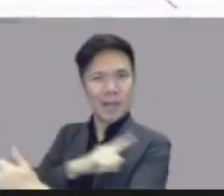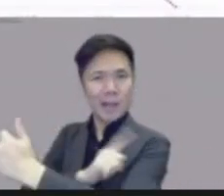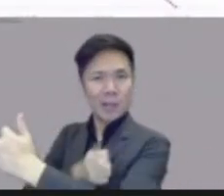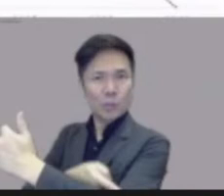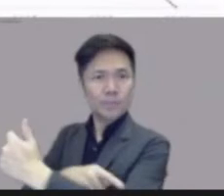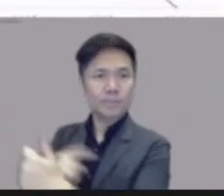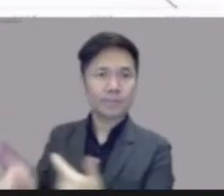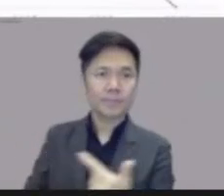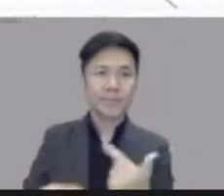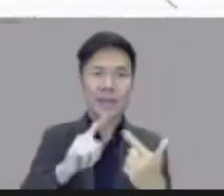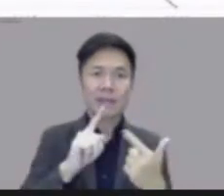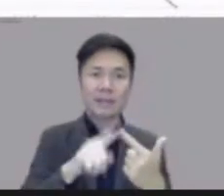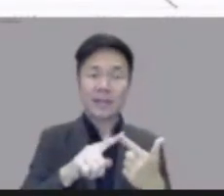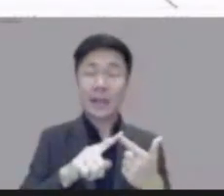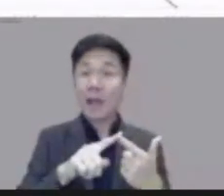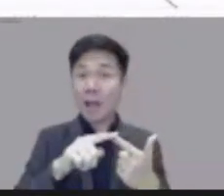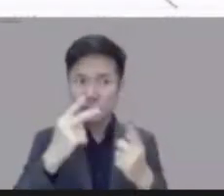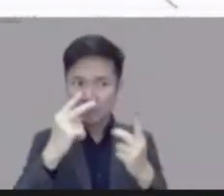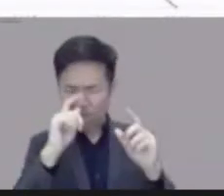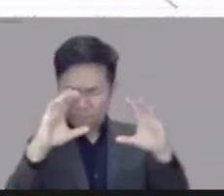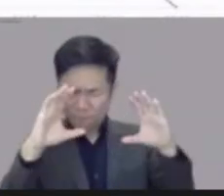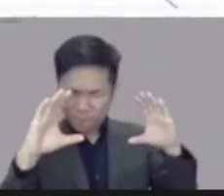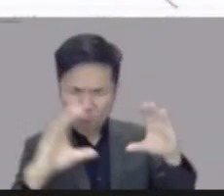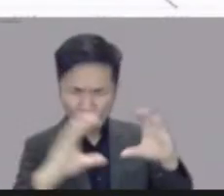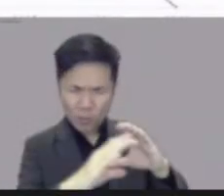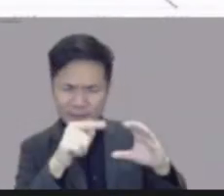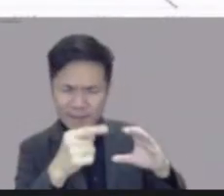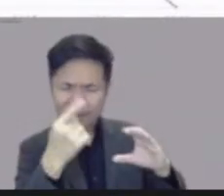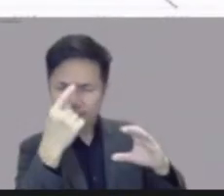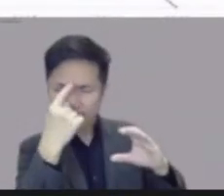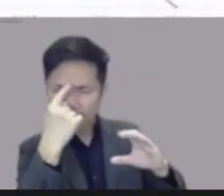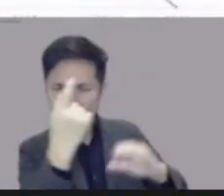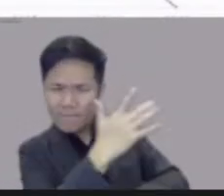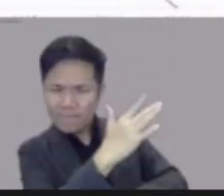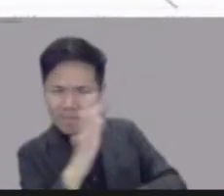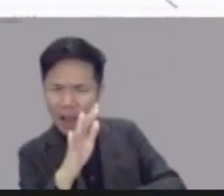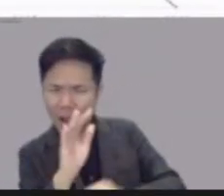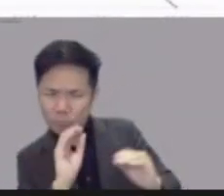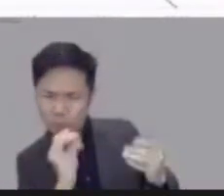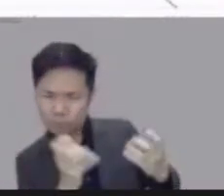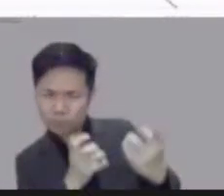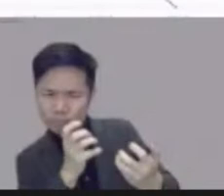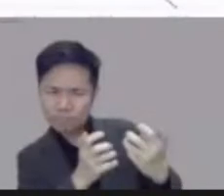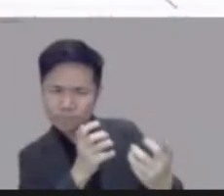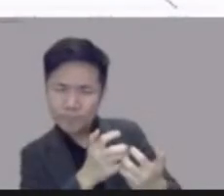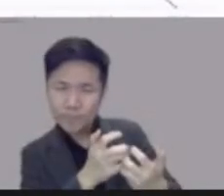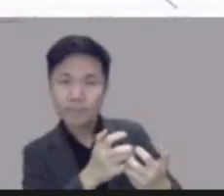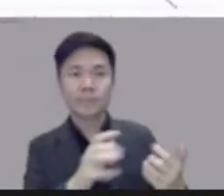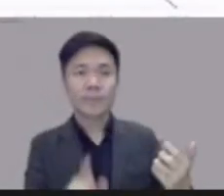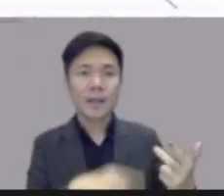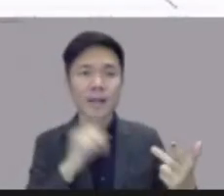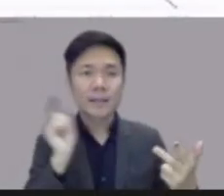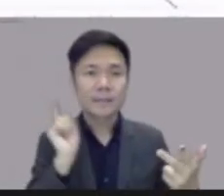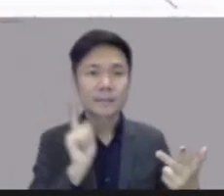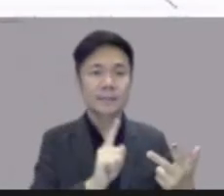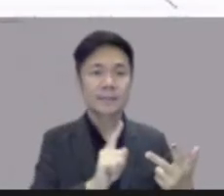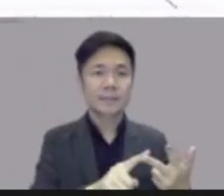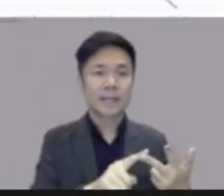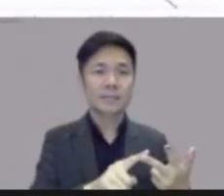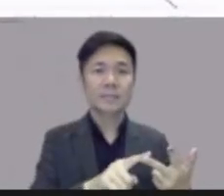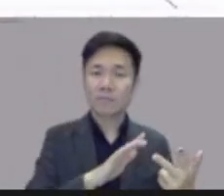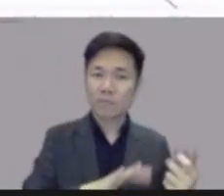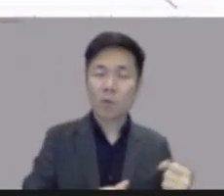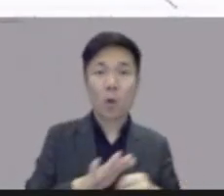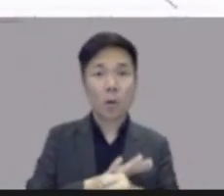ecosystem-based solutions for climate mitigations and adaptation and enhancing National Action and Regional corporation on